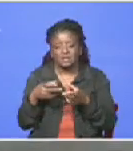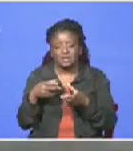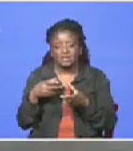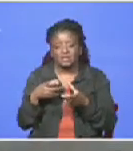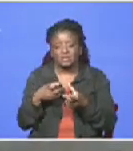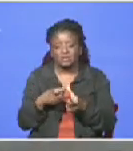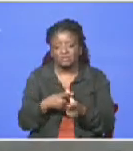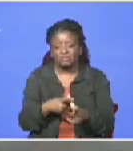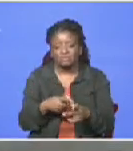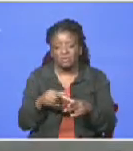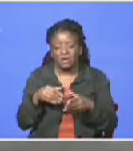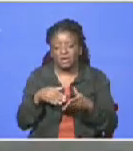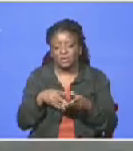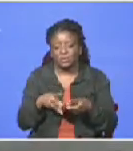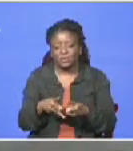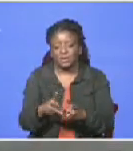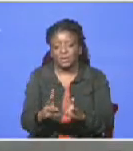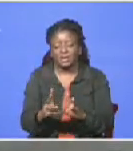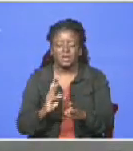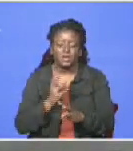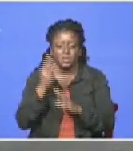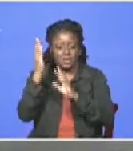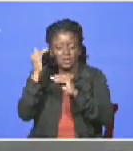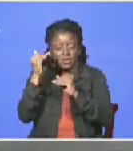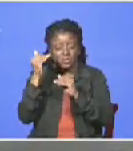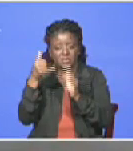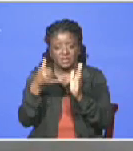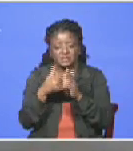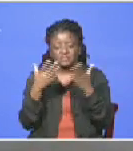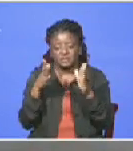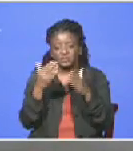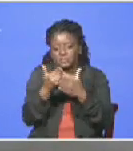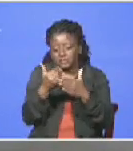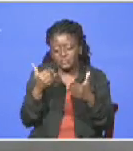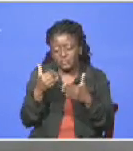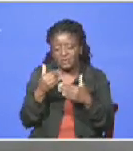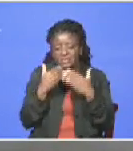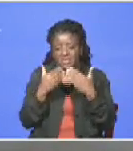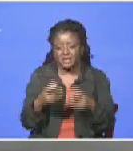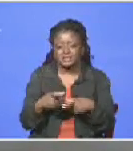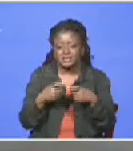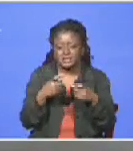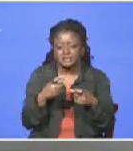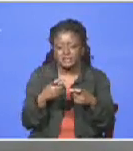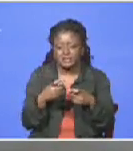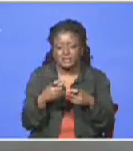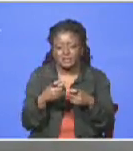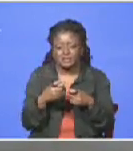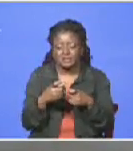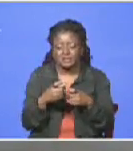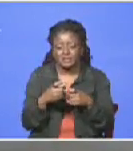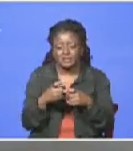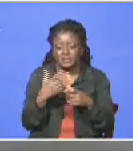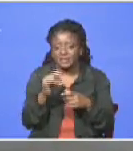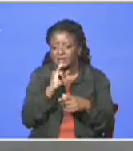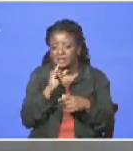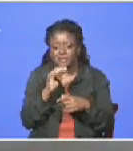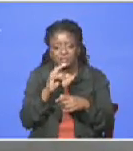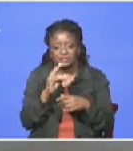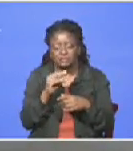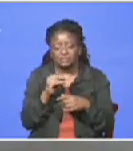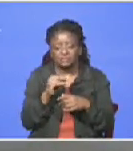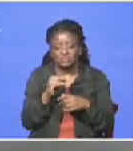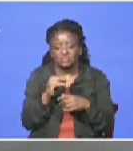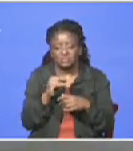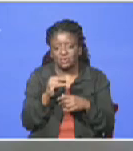Thanksgiving. I mean, obviously, the Lyndon Pinckney International Airport is operating on a single runway, and there is no redundancy in place